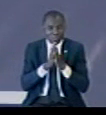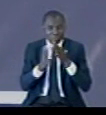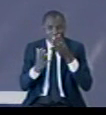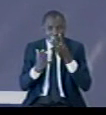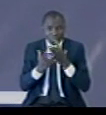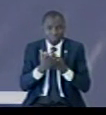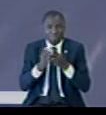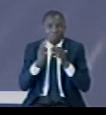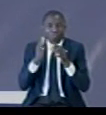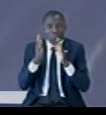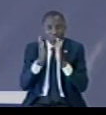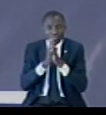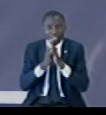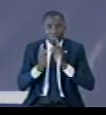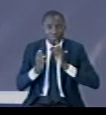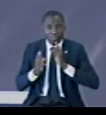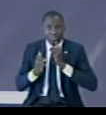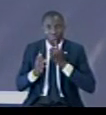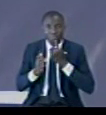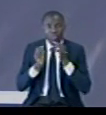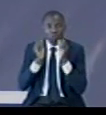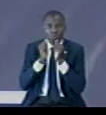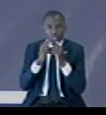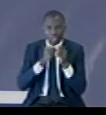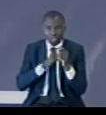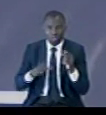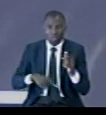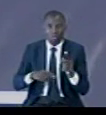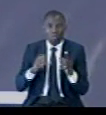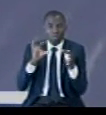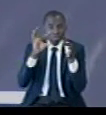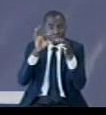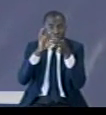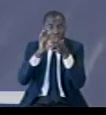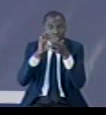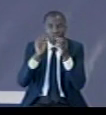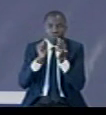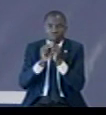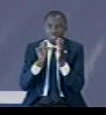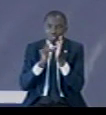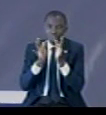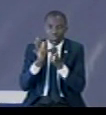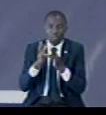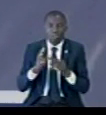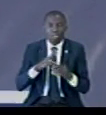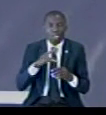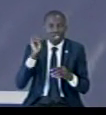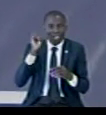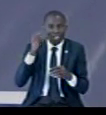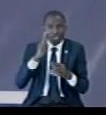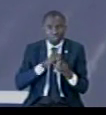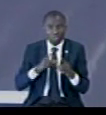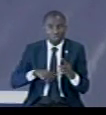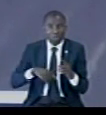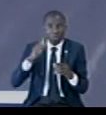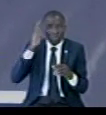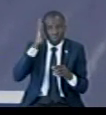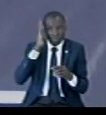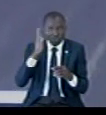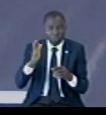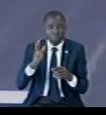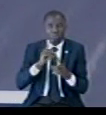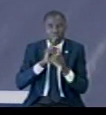to show that you have connected with Christ and submit. In the same way,